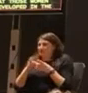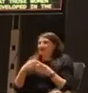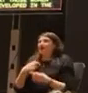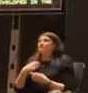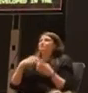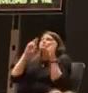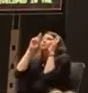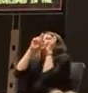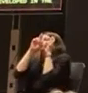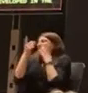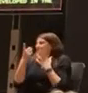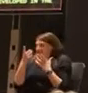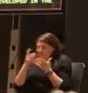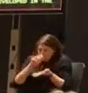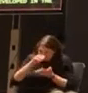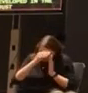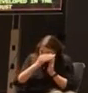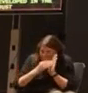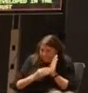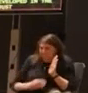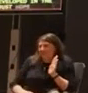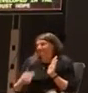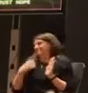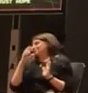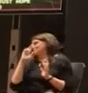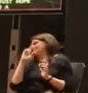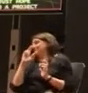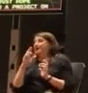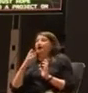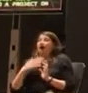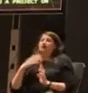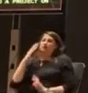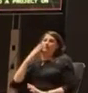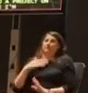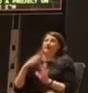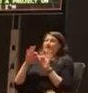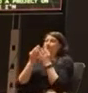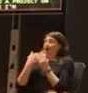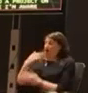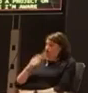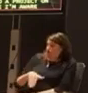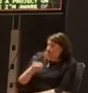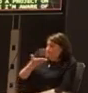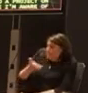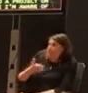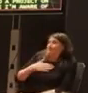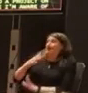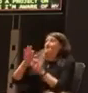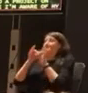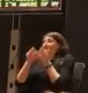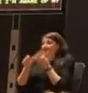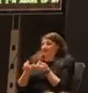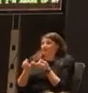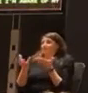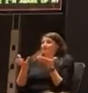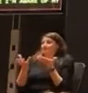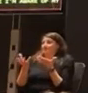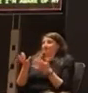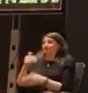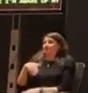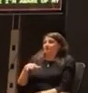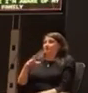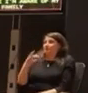I just hope somebody's doing a project on that, because I'm aware my family, I've lived here forever, and then my family grew up with the